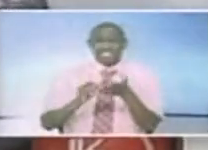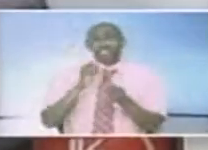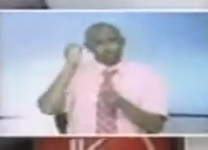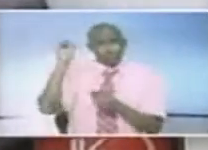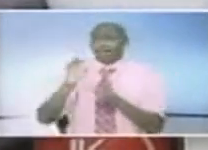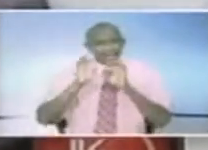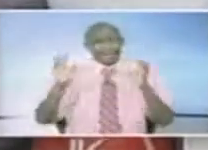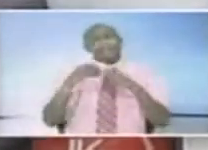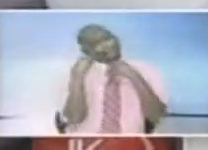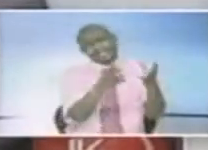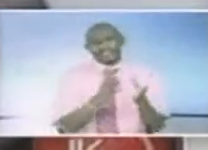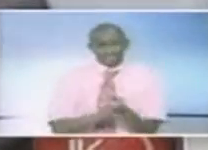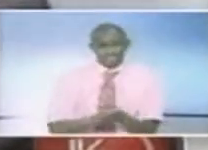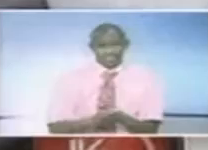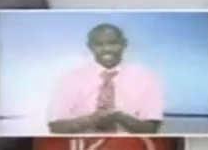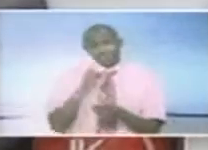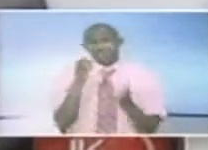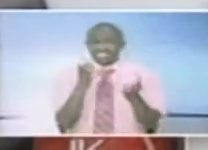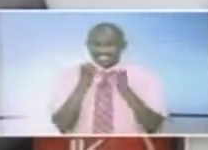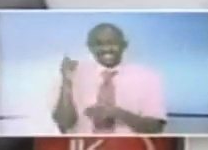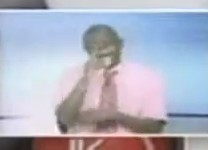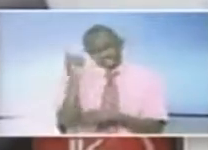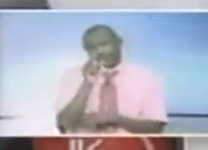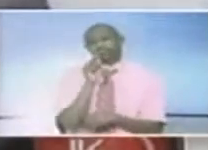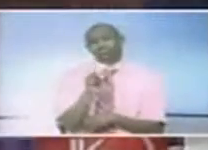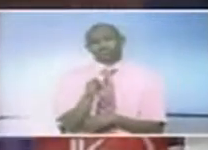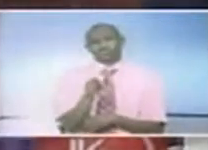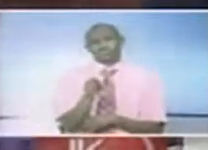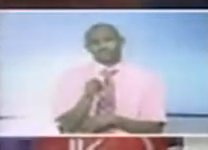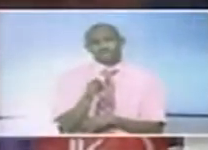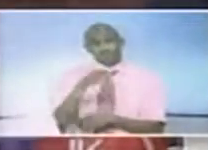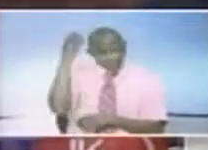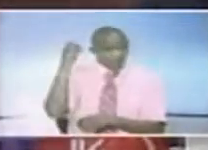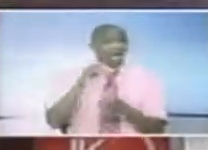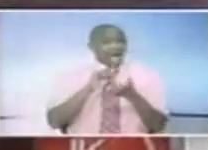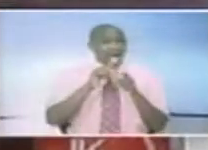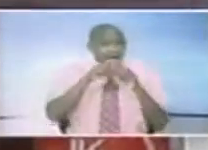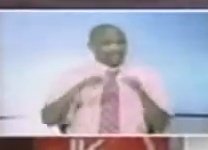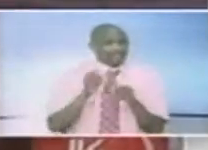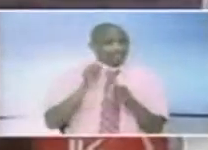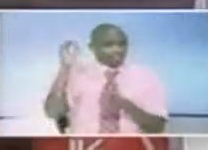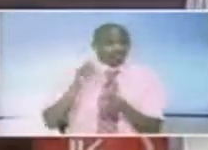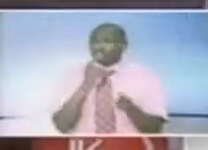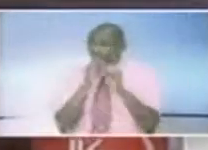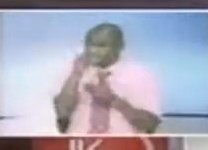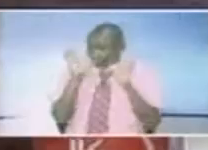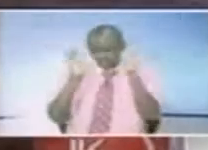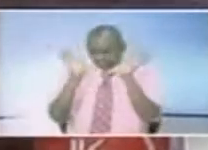usitupe tena. He needs a digital gadget. But you threw an iPad on the swimming pool. I did. Let's not talk